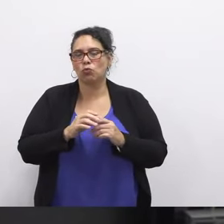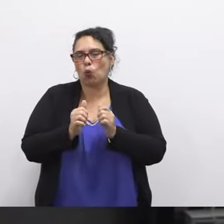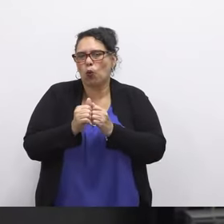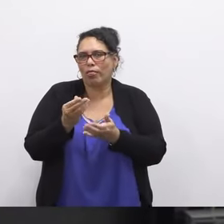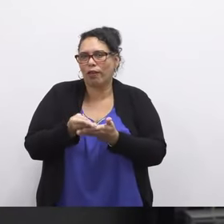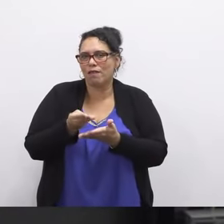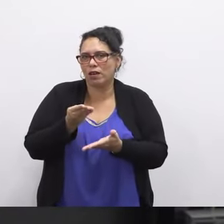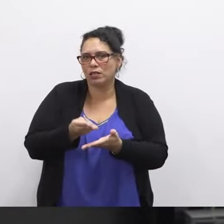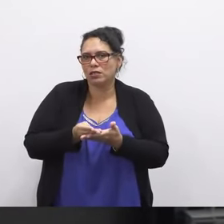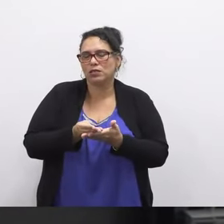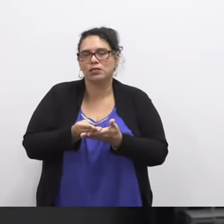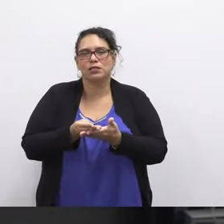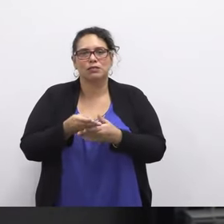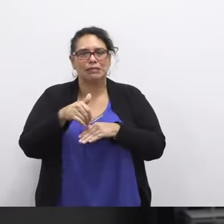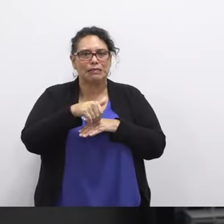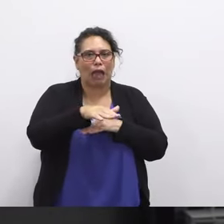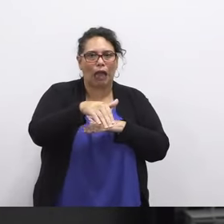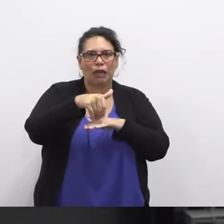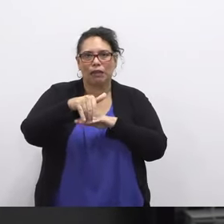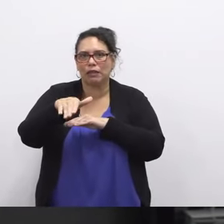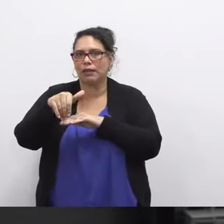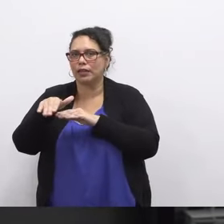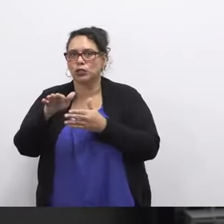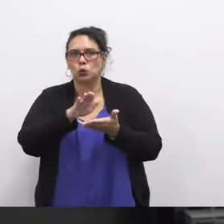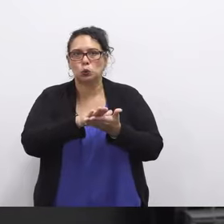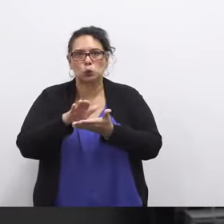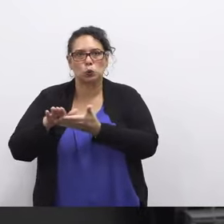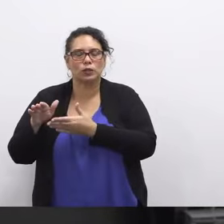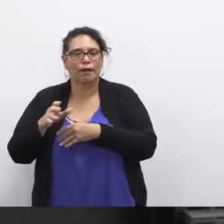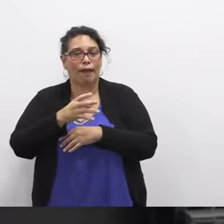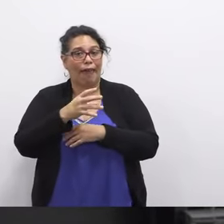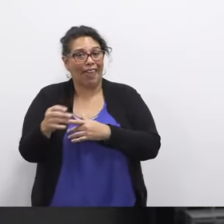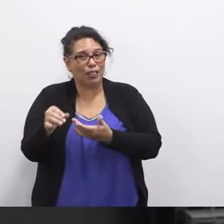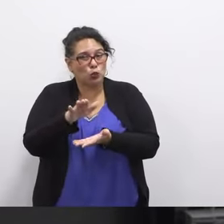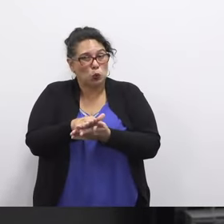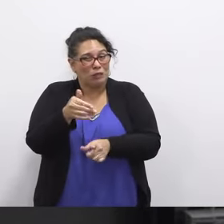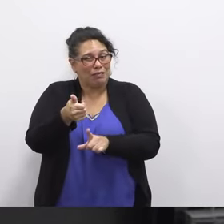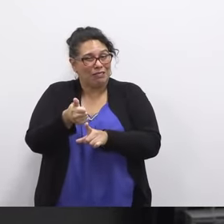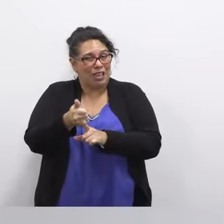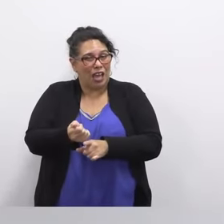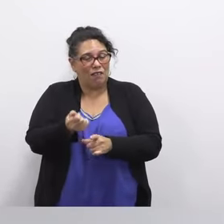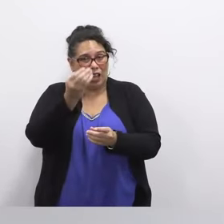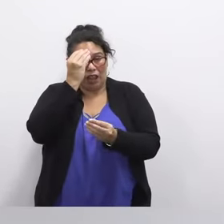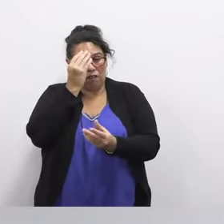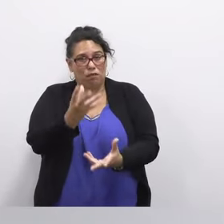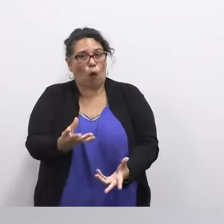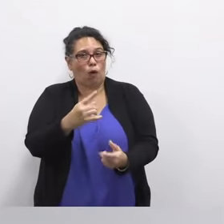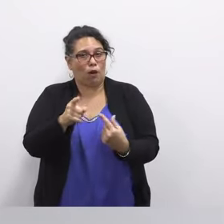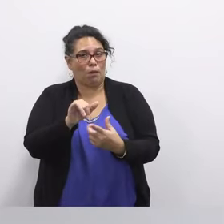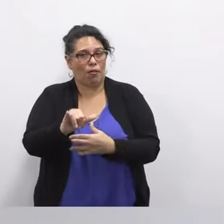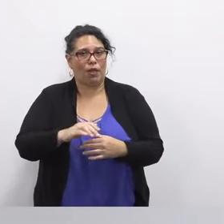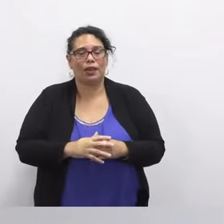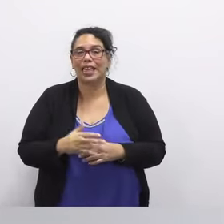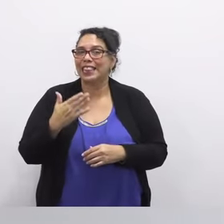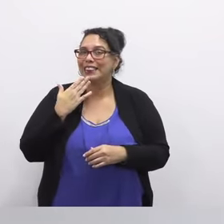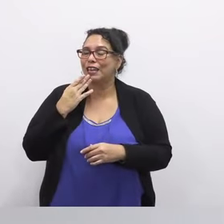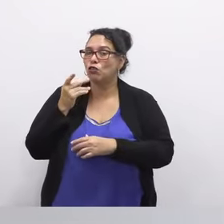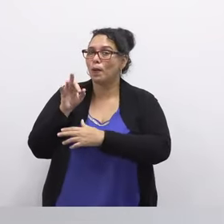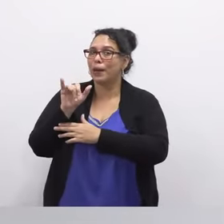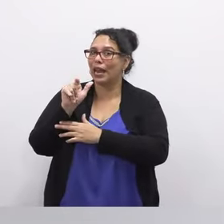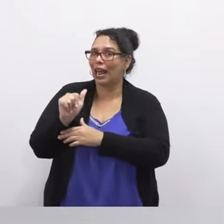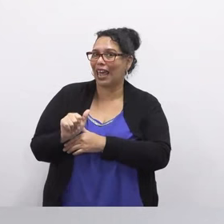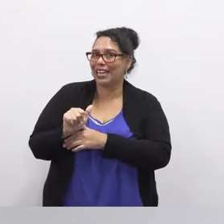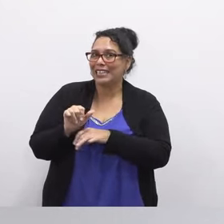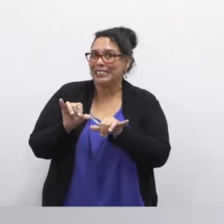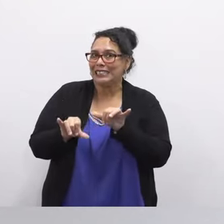school sites and the information being relayed at the school site level. Thank you so much. Thank you, Mariela. Mariela, just if you could, you got about